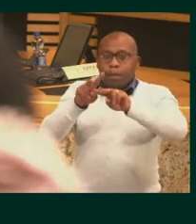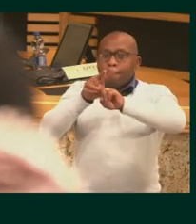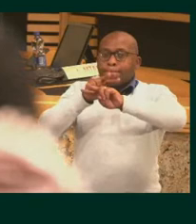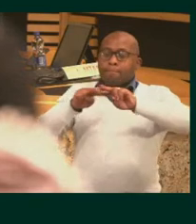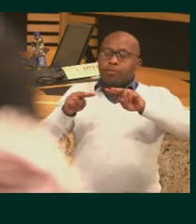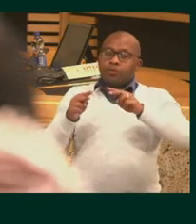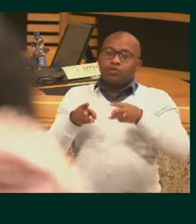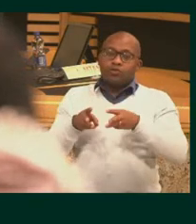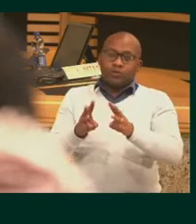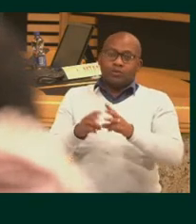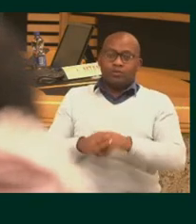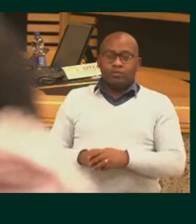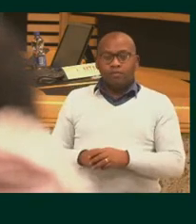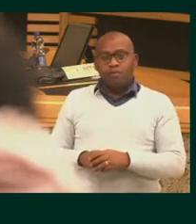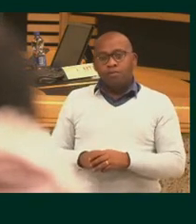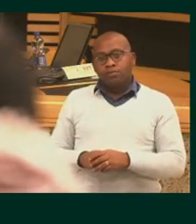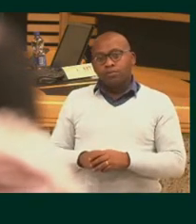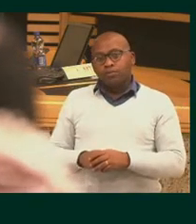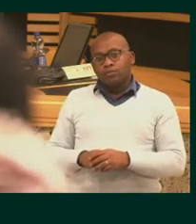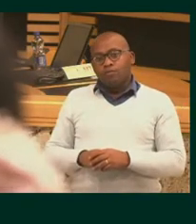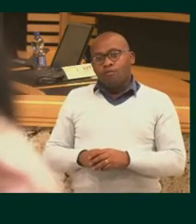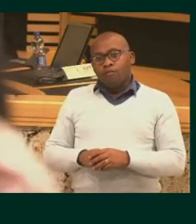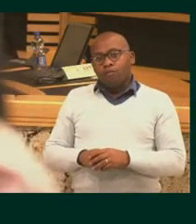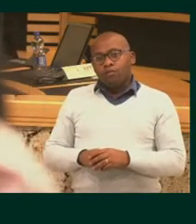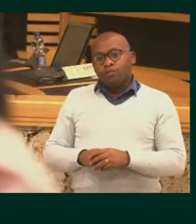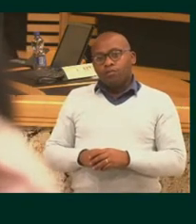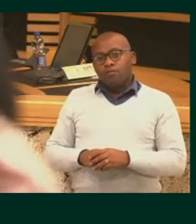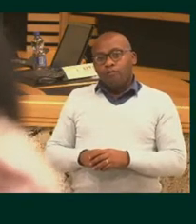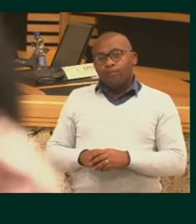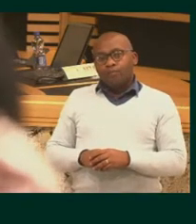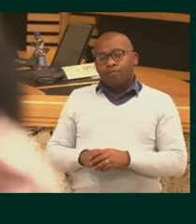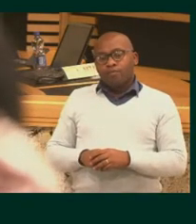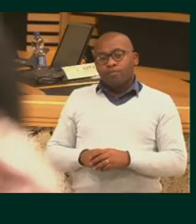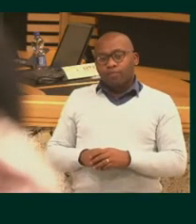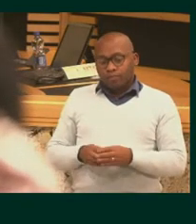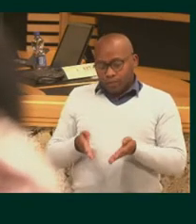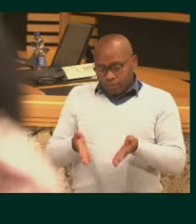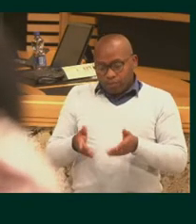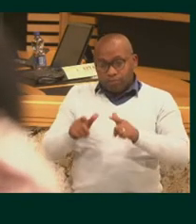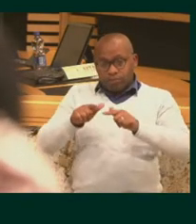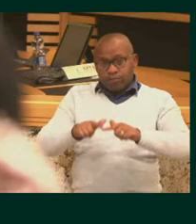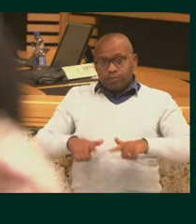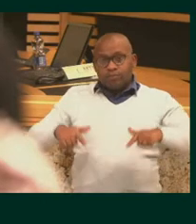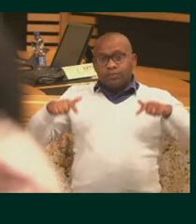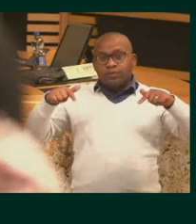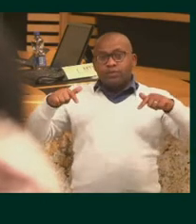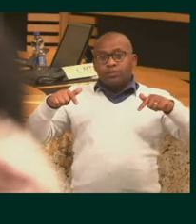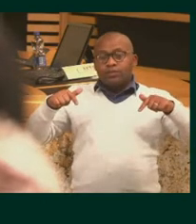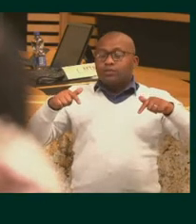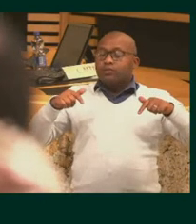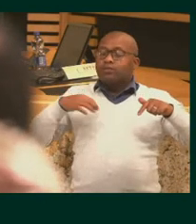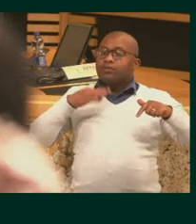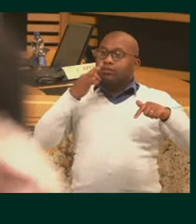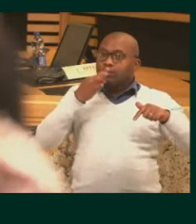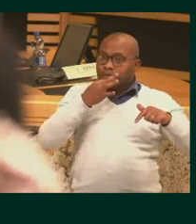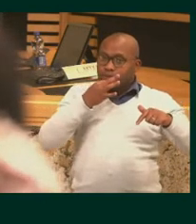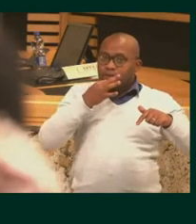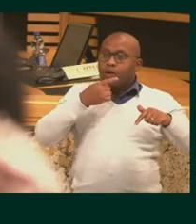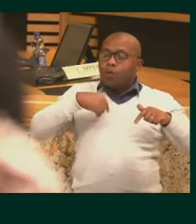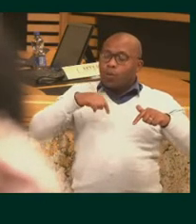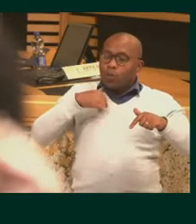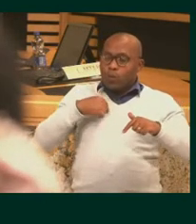recognized borders the legislature reaffirms his commitment to the principle of human